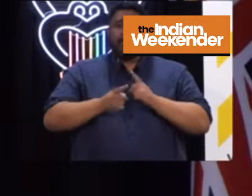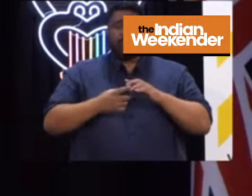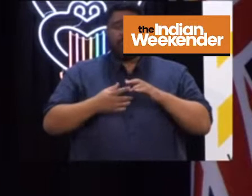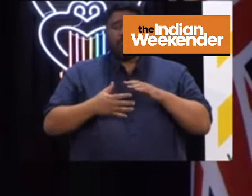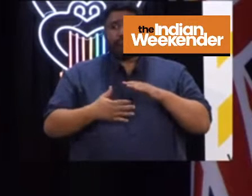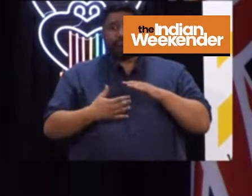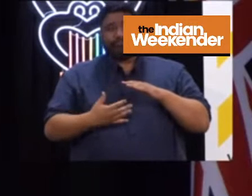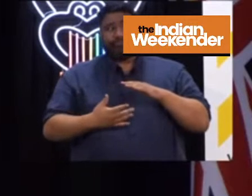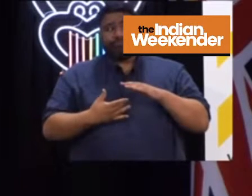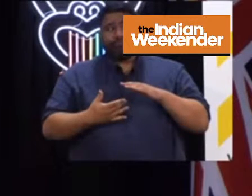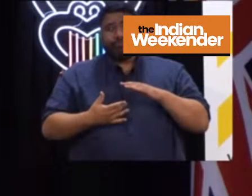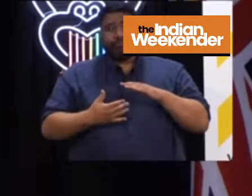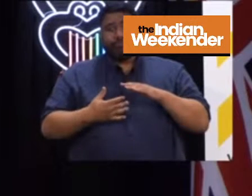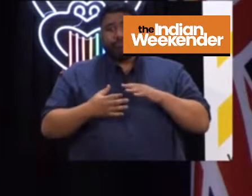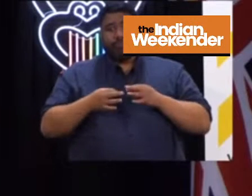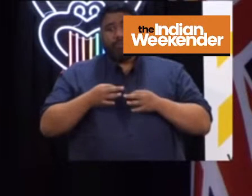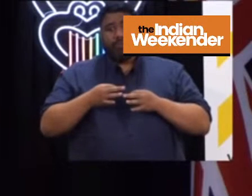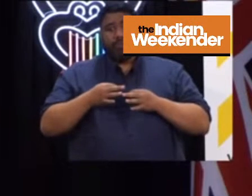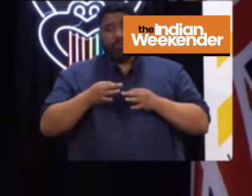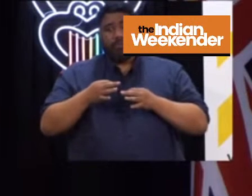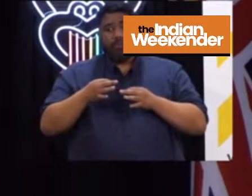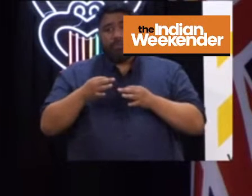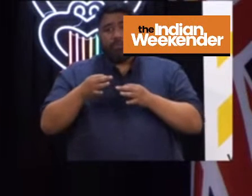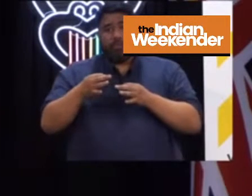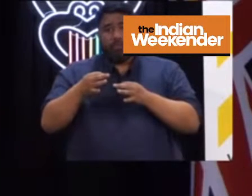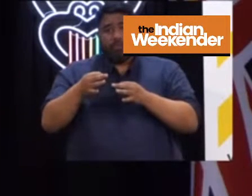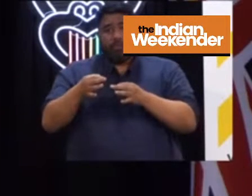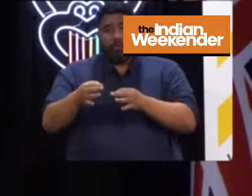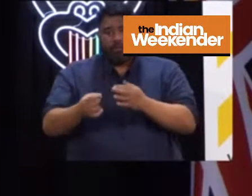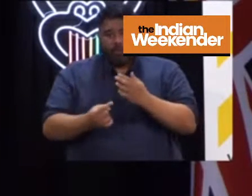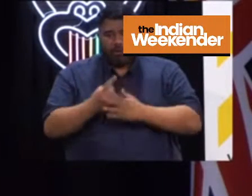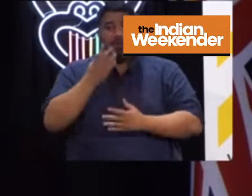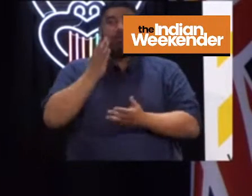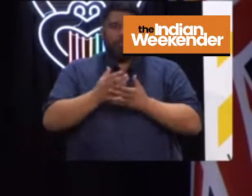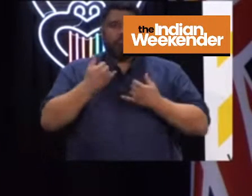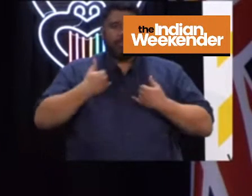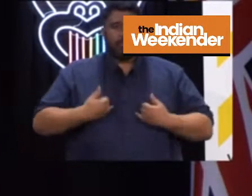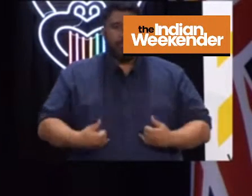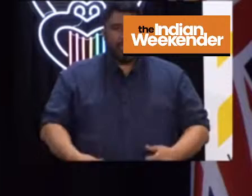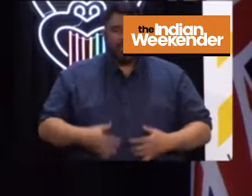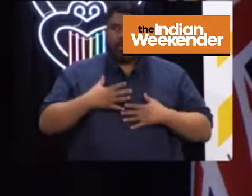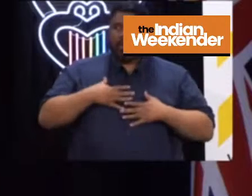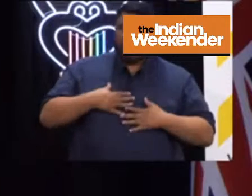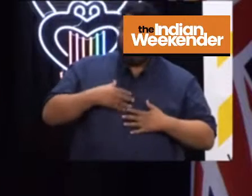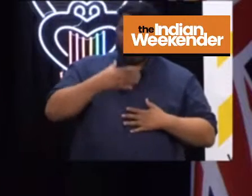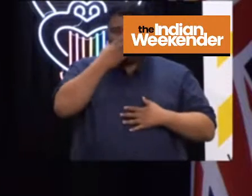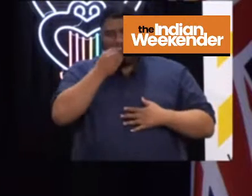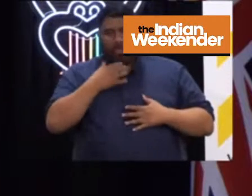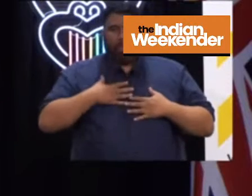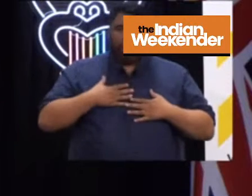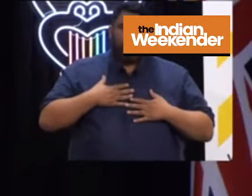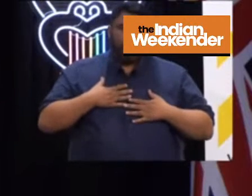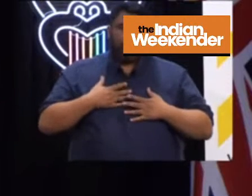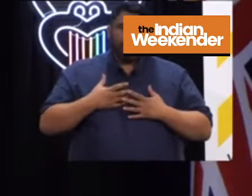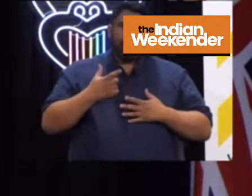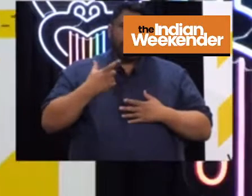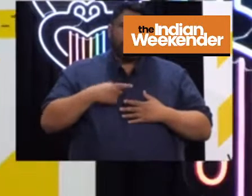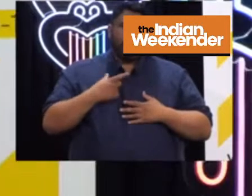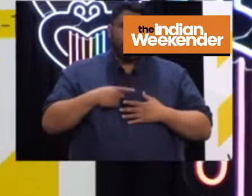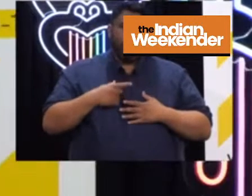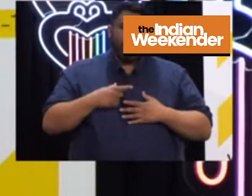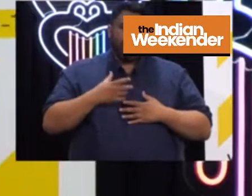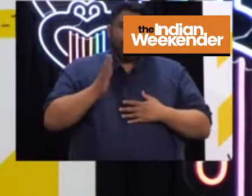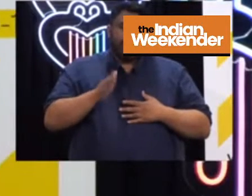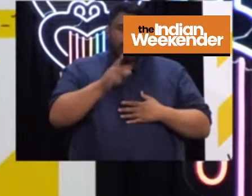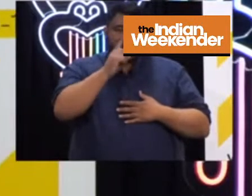people testing positive at their day 12 test, even though the index case may have been found, nearly 2 weeks prior to that. Yeah,